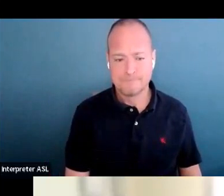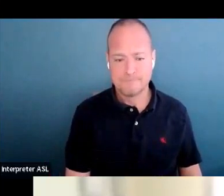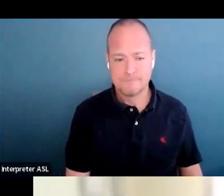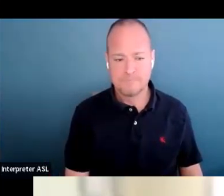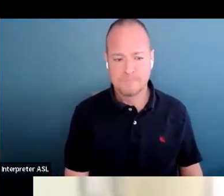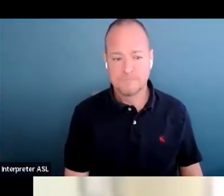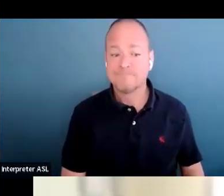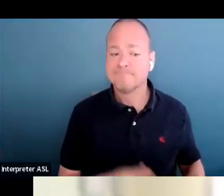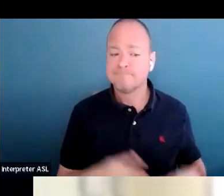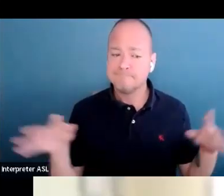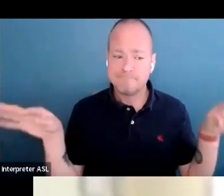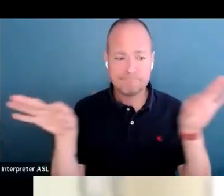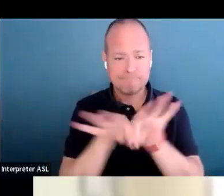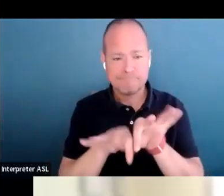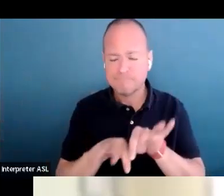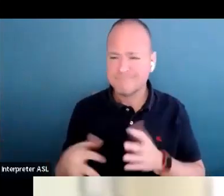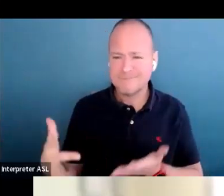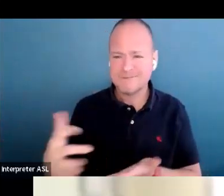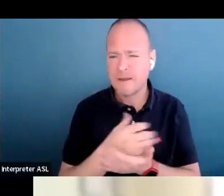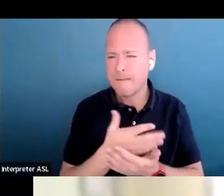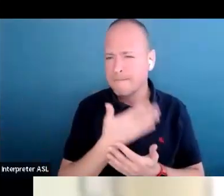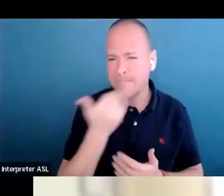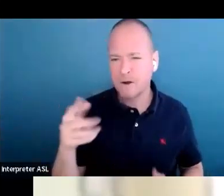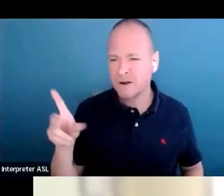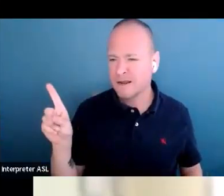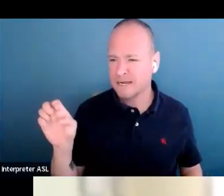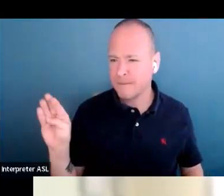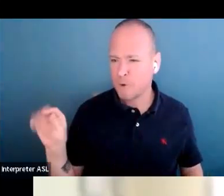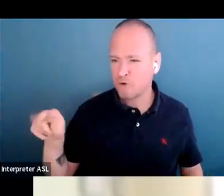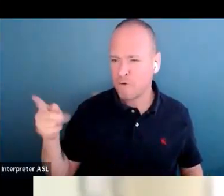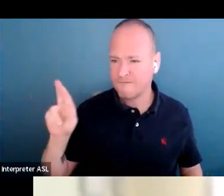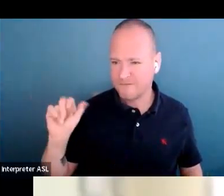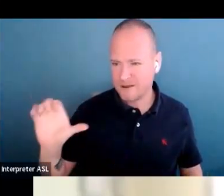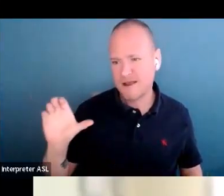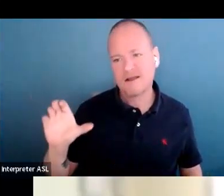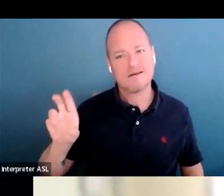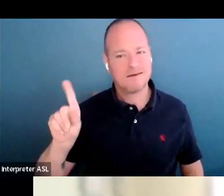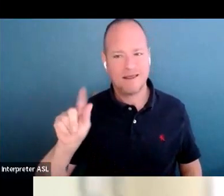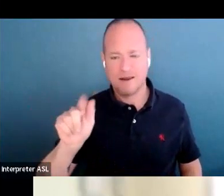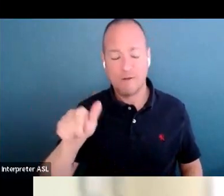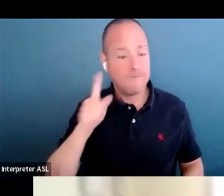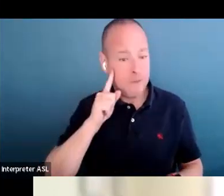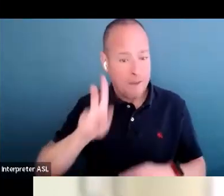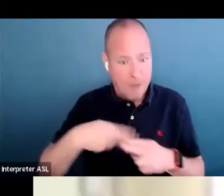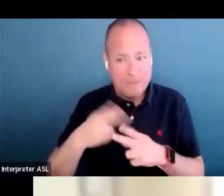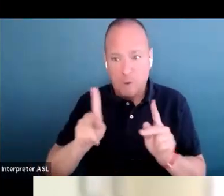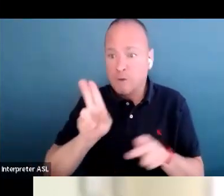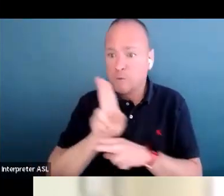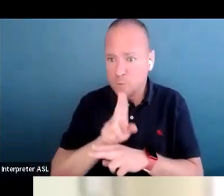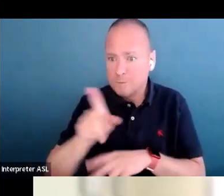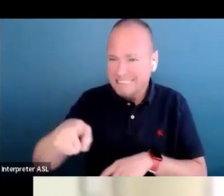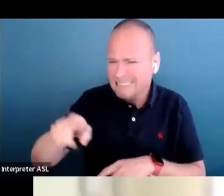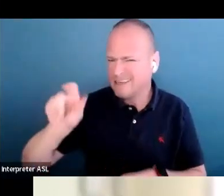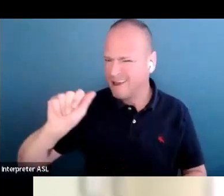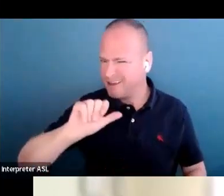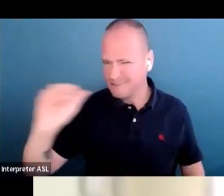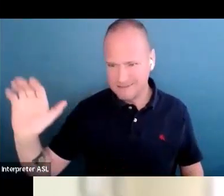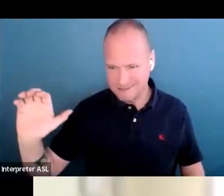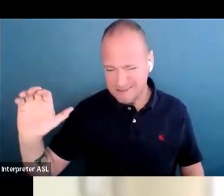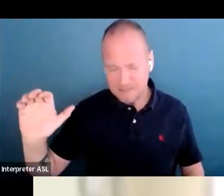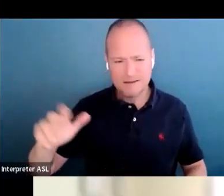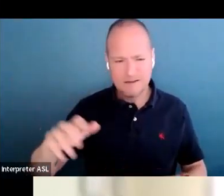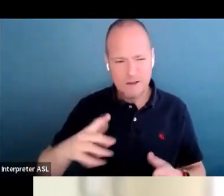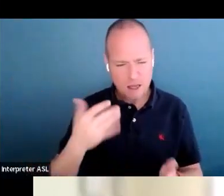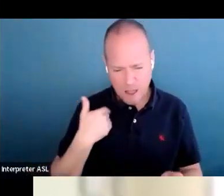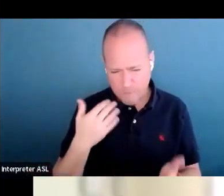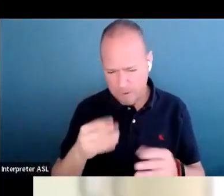It is important to collect better demographic data about people who use and need AAC to help us gain a deeper understanding of the needs